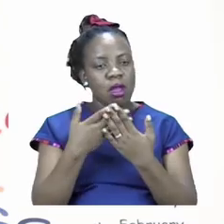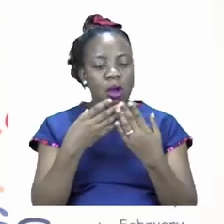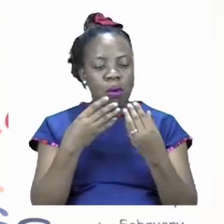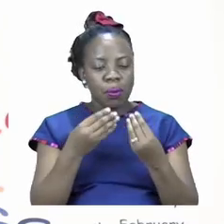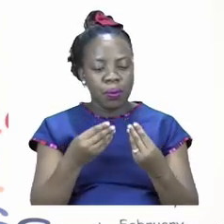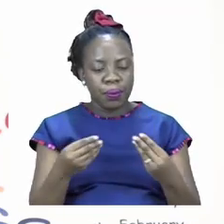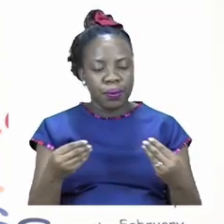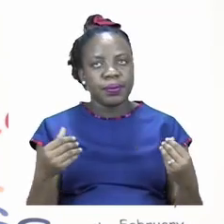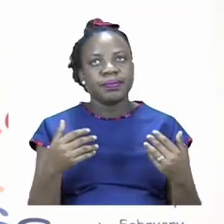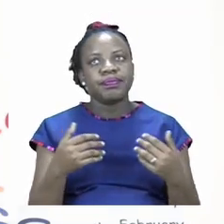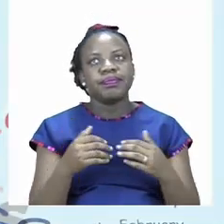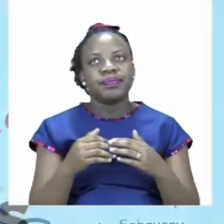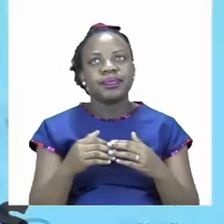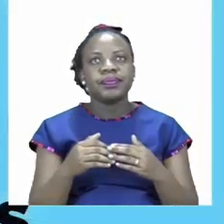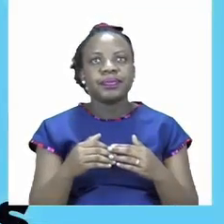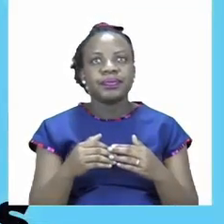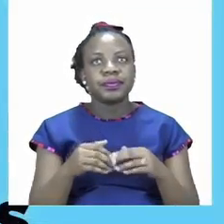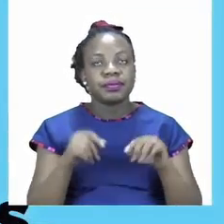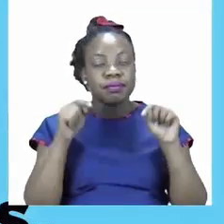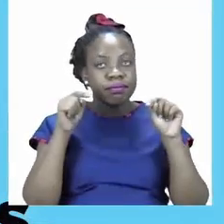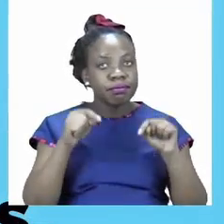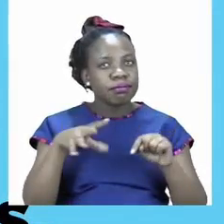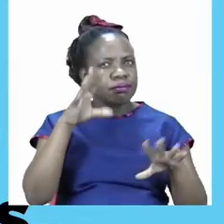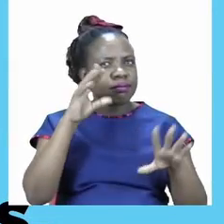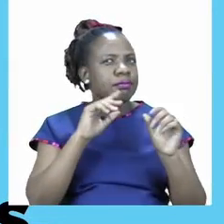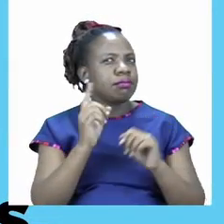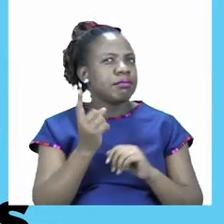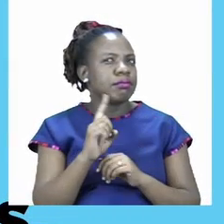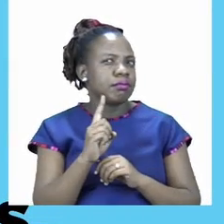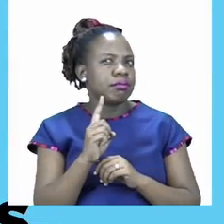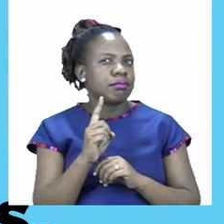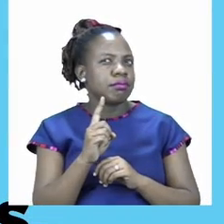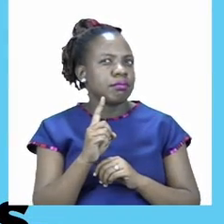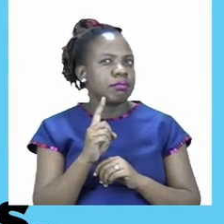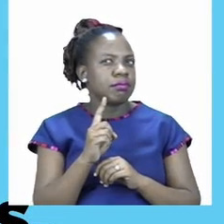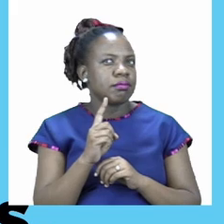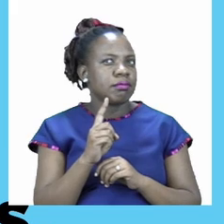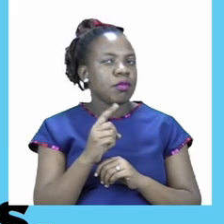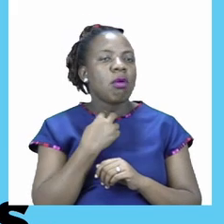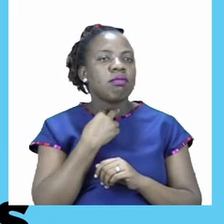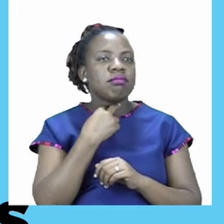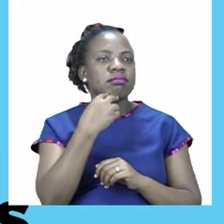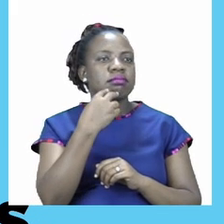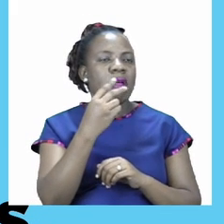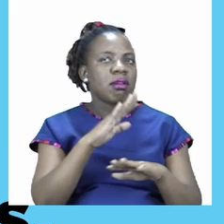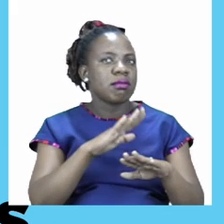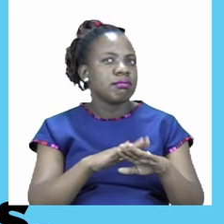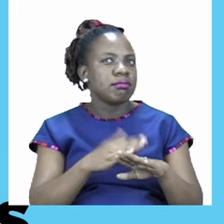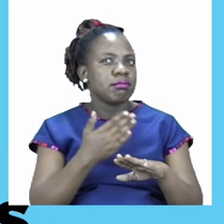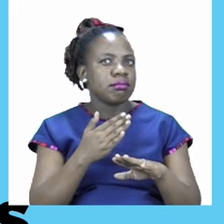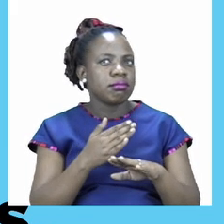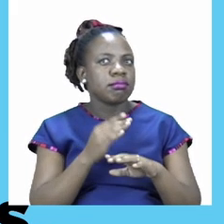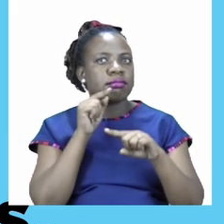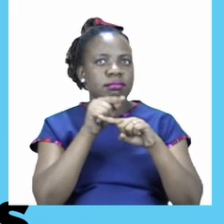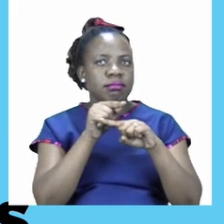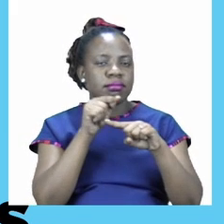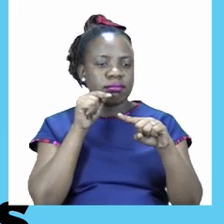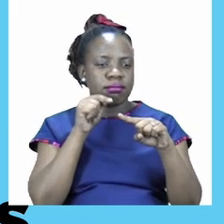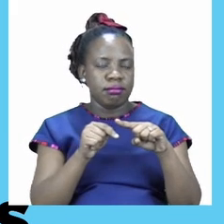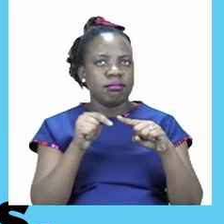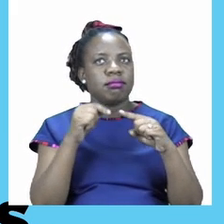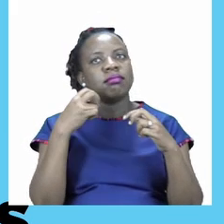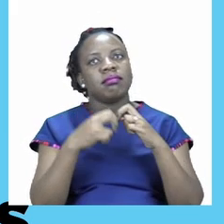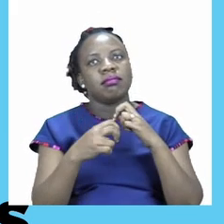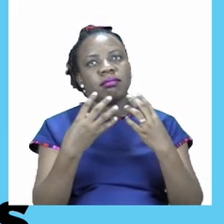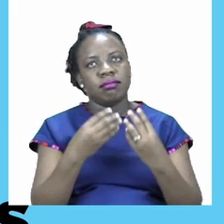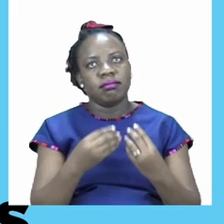anything else. For today's lesson, we will be talking about phonics, division, and problem